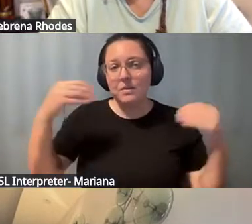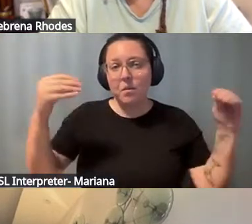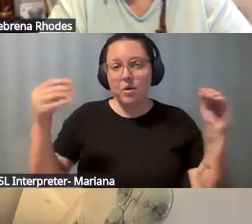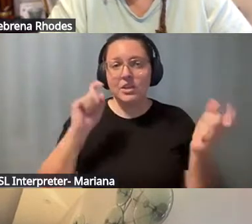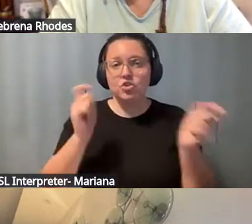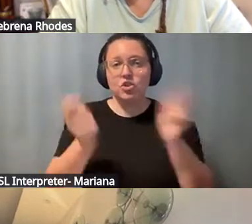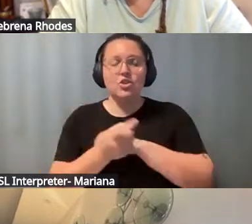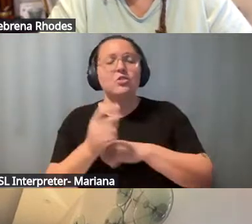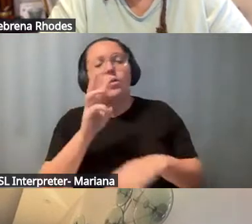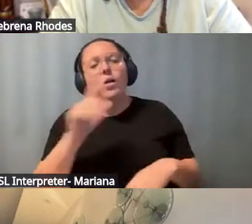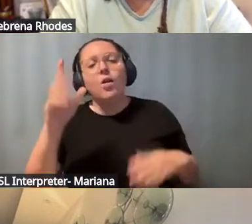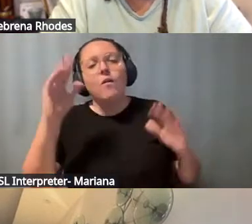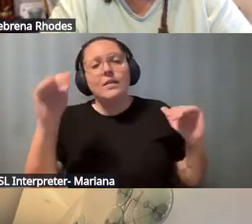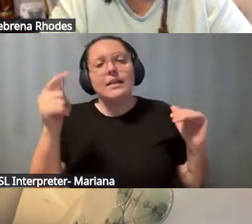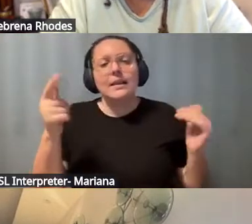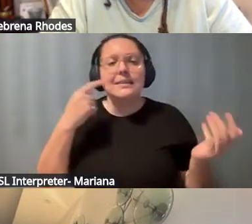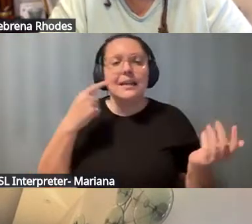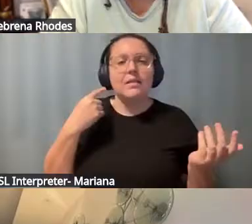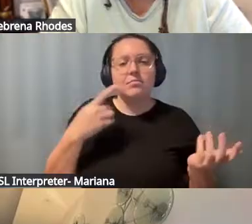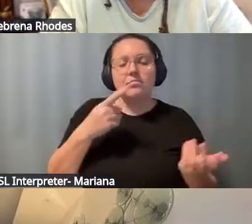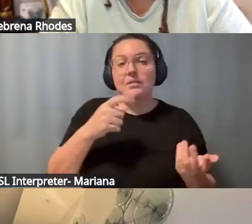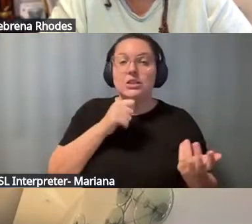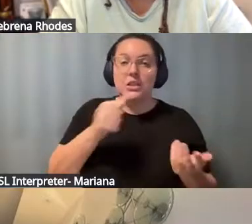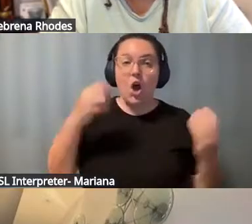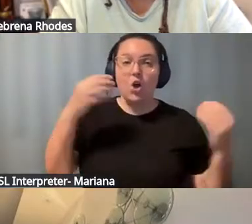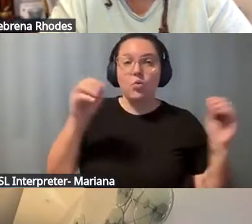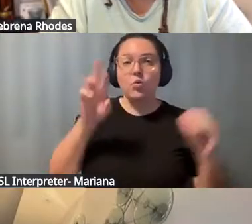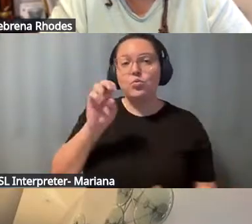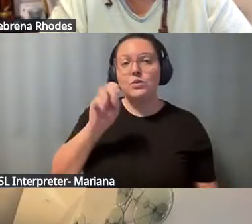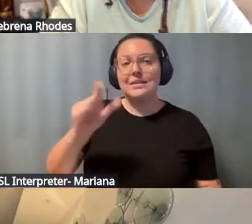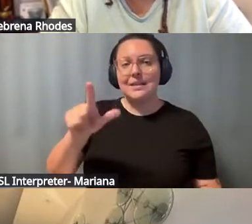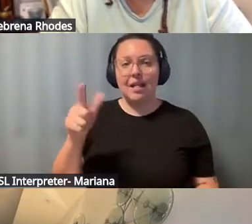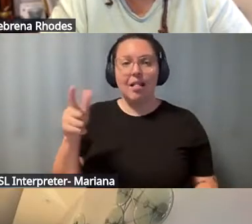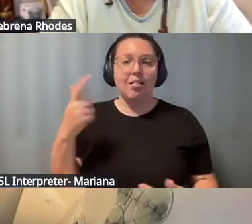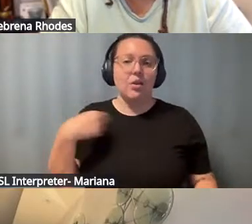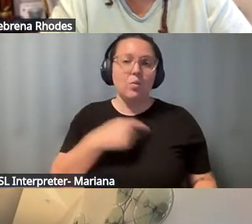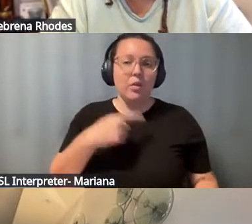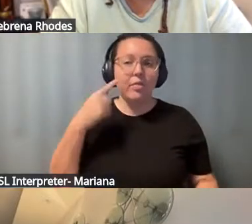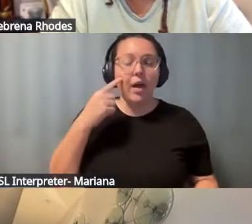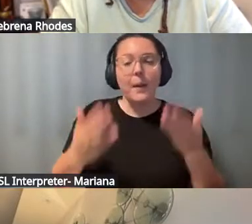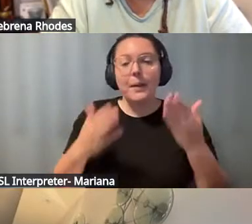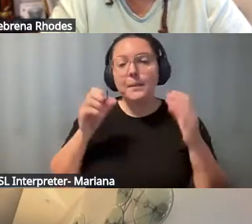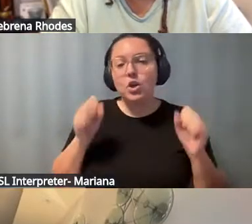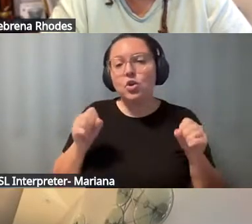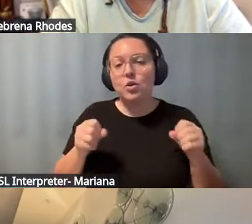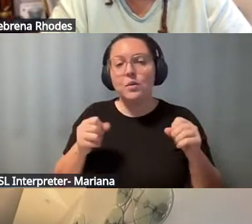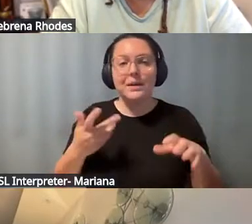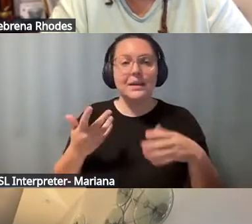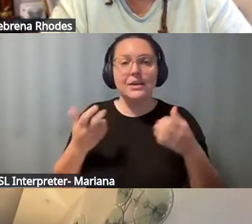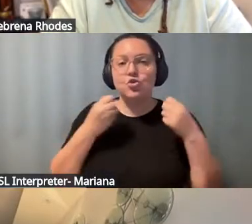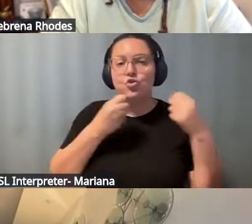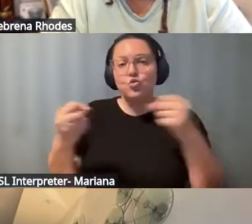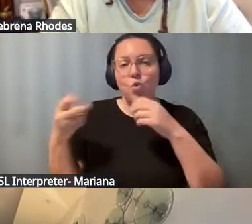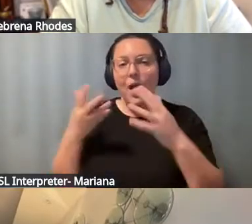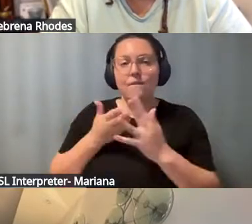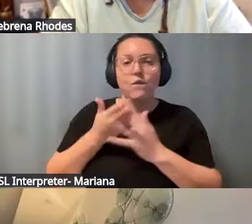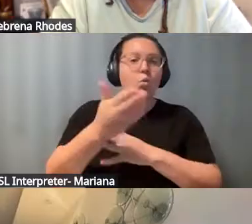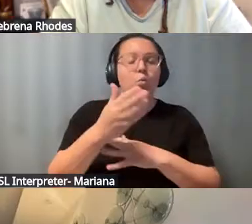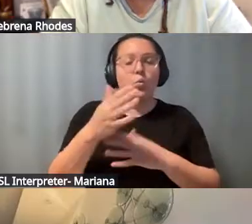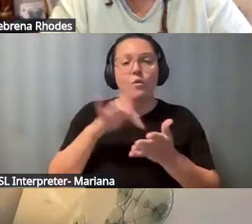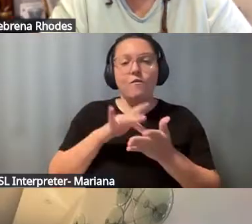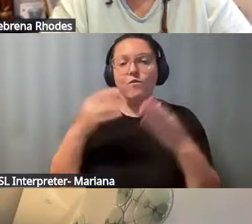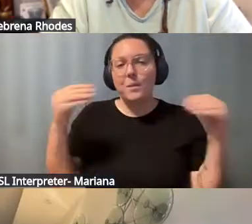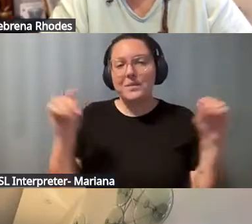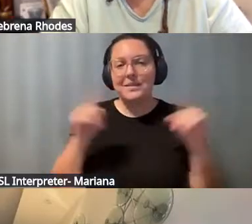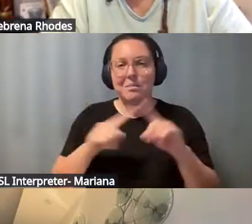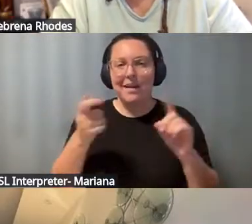I was saying is, I know you were saying it wasn't a retail. A lot of us was thinking it could have been a drive-through pharmacy. It could have been anything versus an Amazon hub.